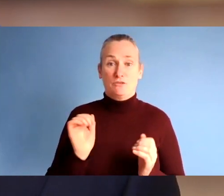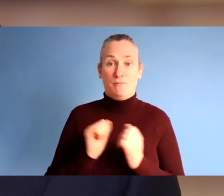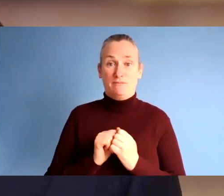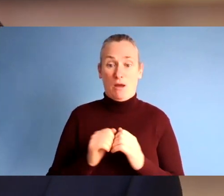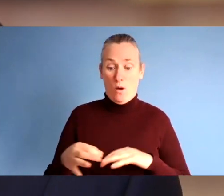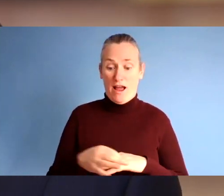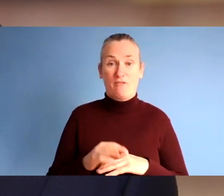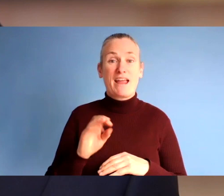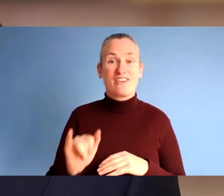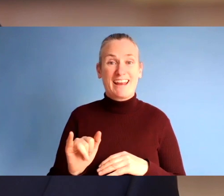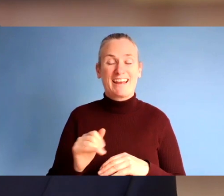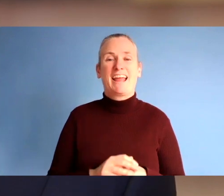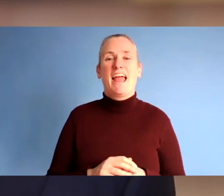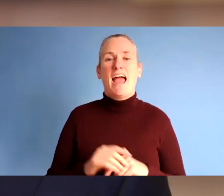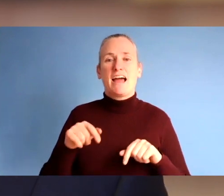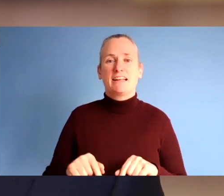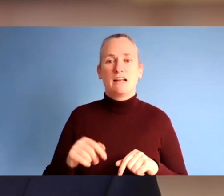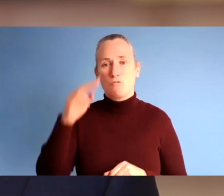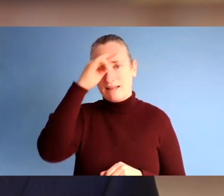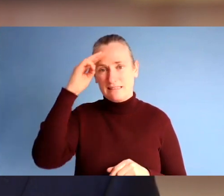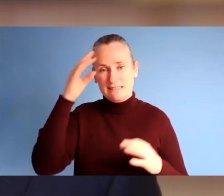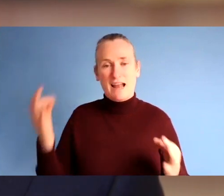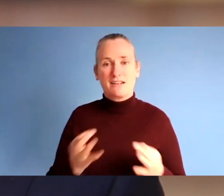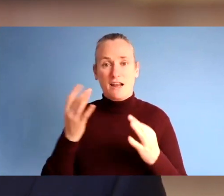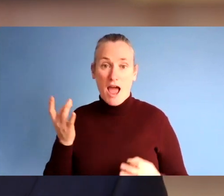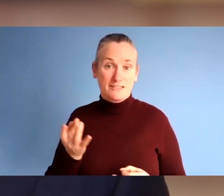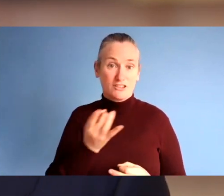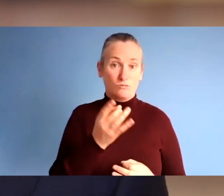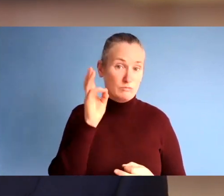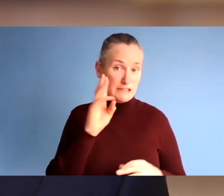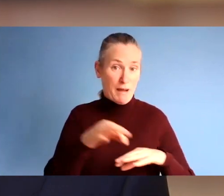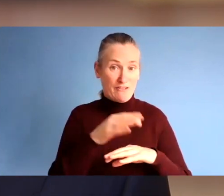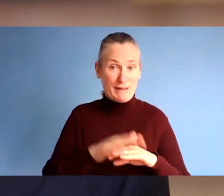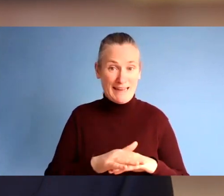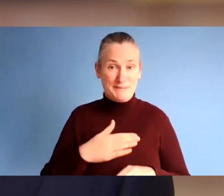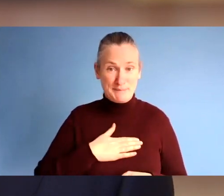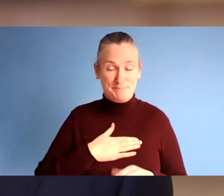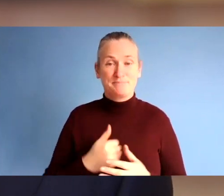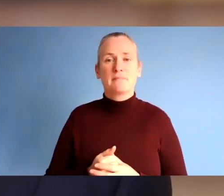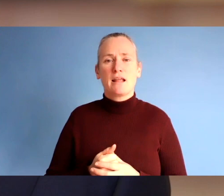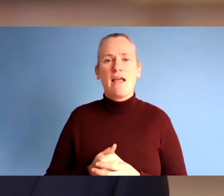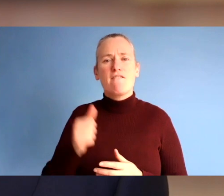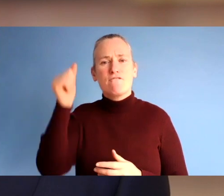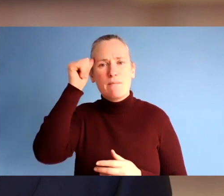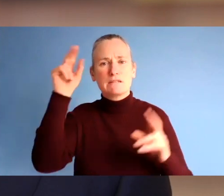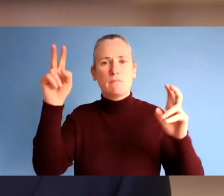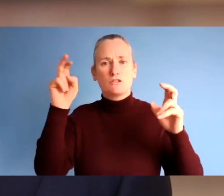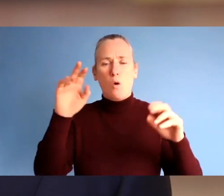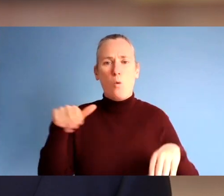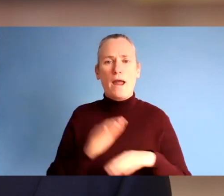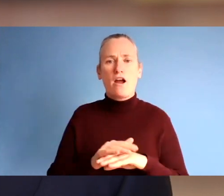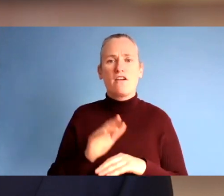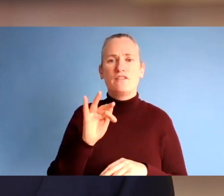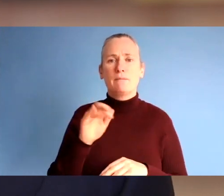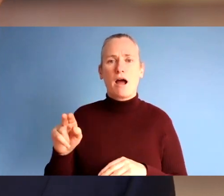wife, and where, in the President's Garden, I proposed. Its famous motto, where Finbar taught, "Let